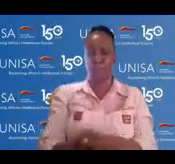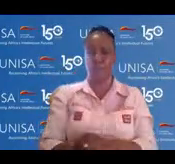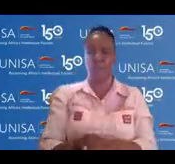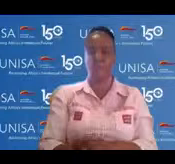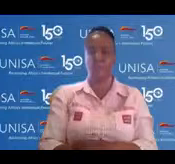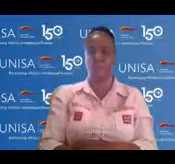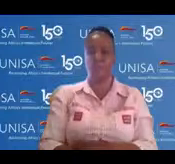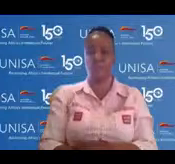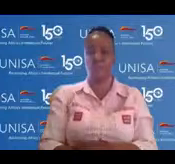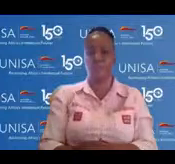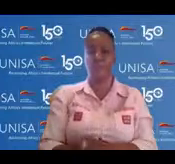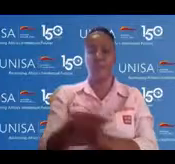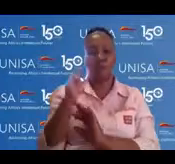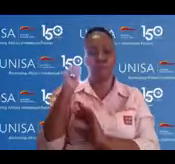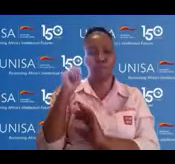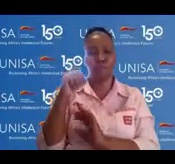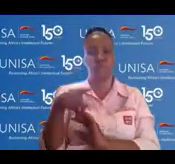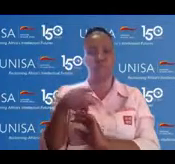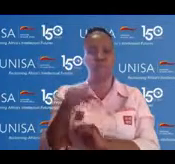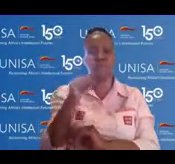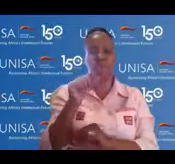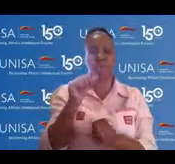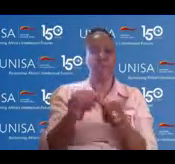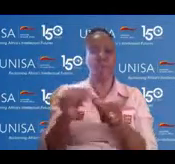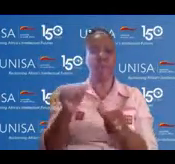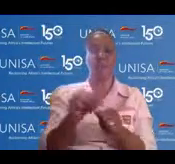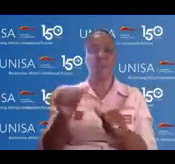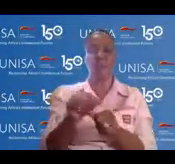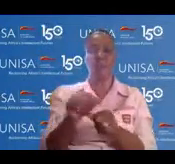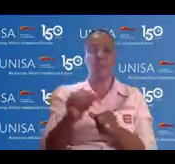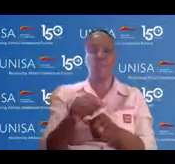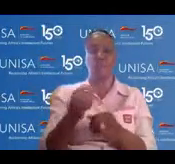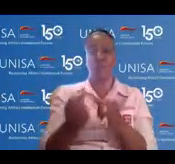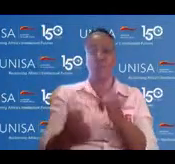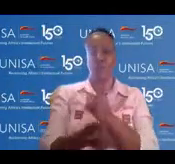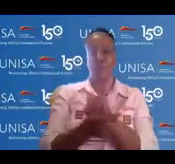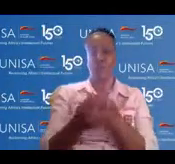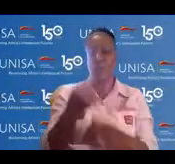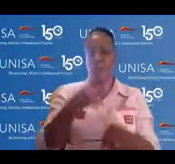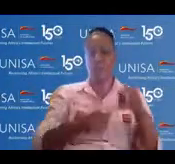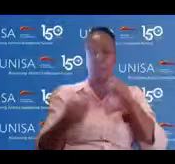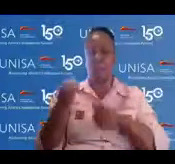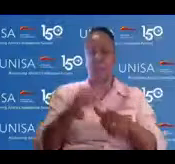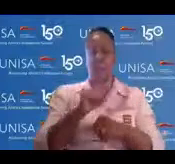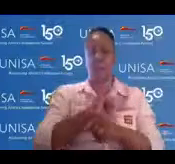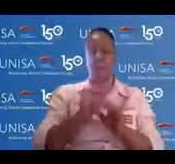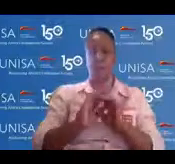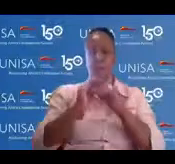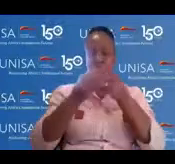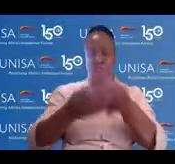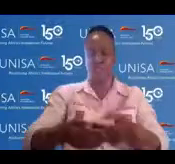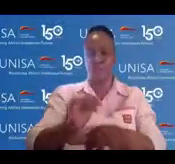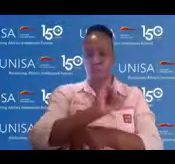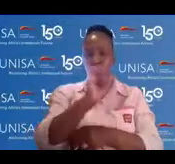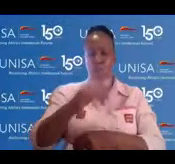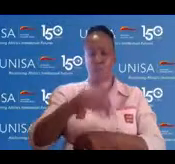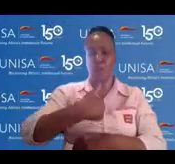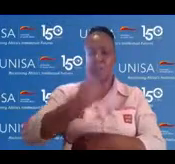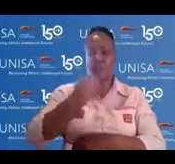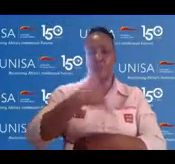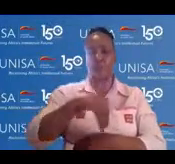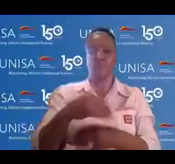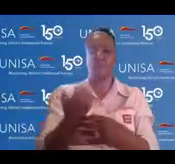Ignoring it is probably the best course of action because it protects your integrity. Option B